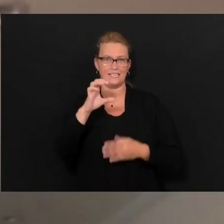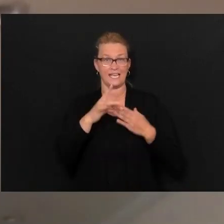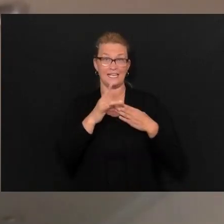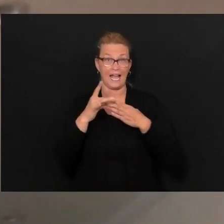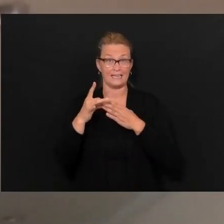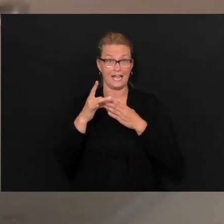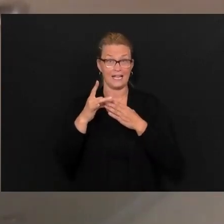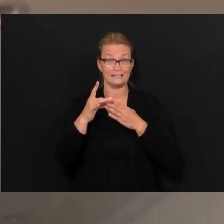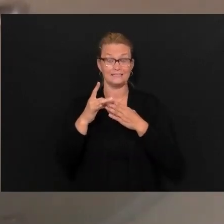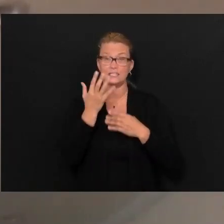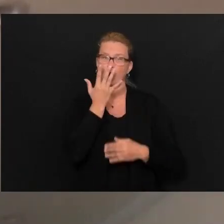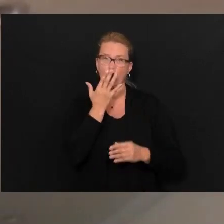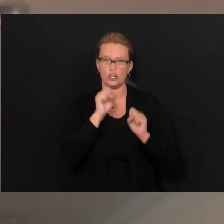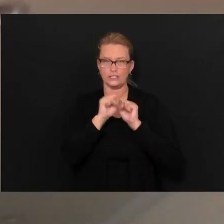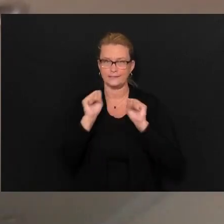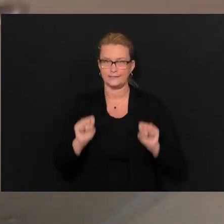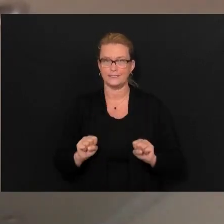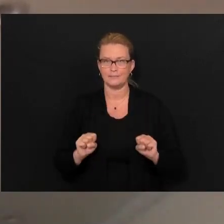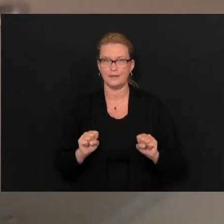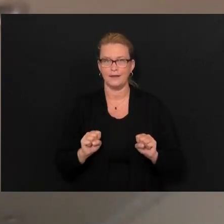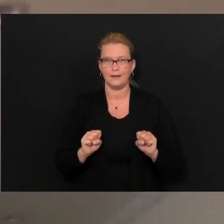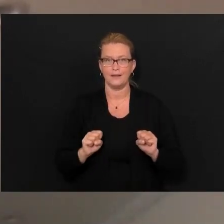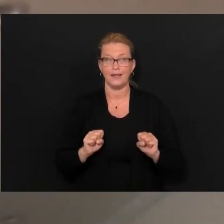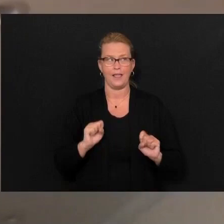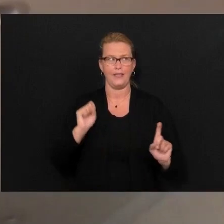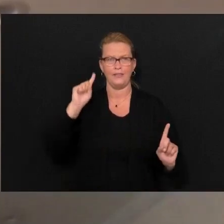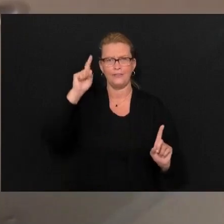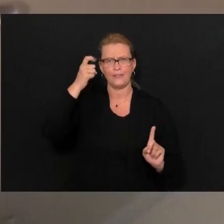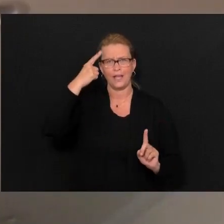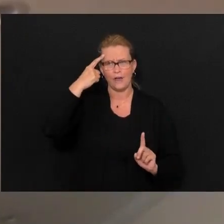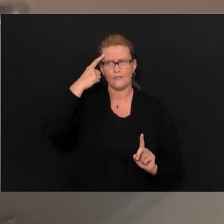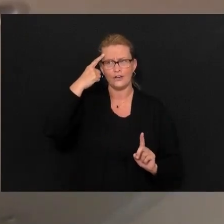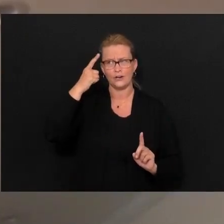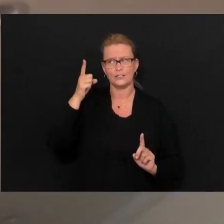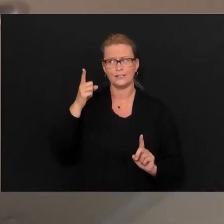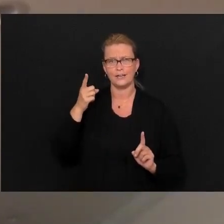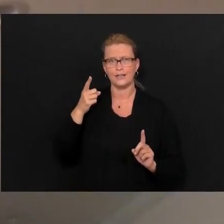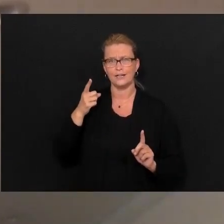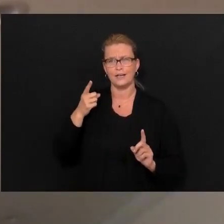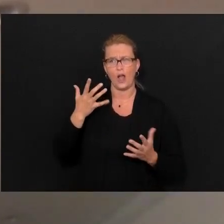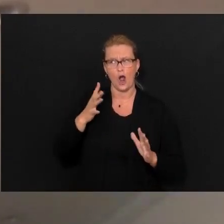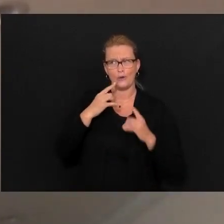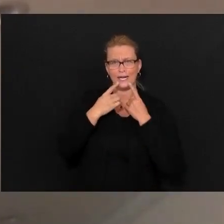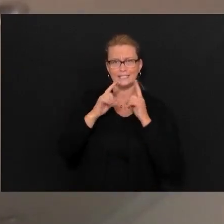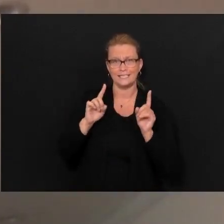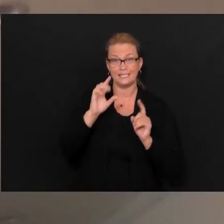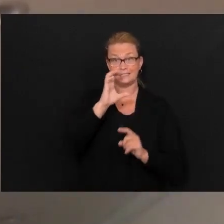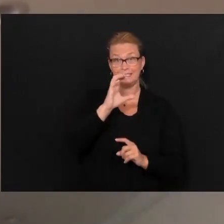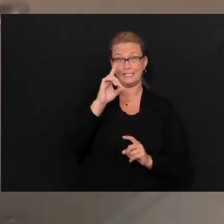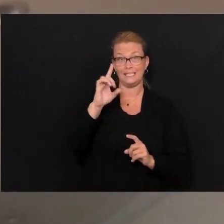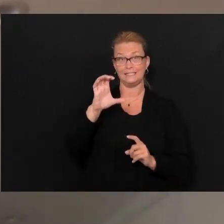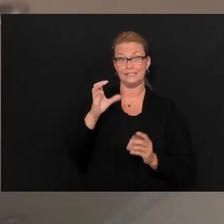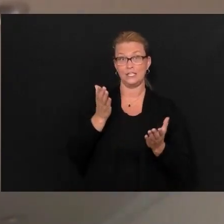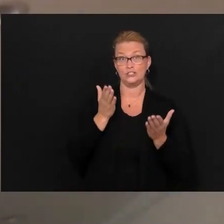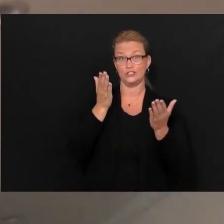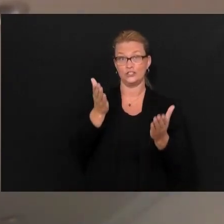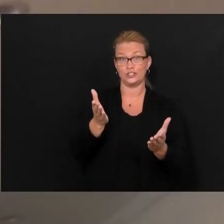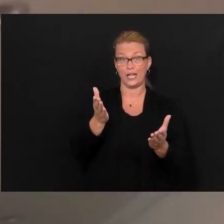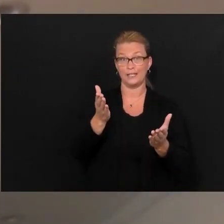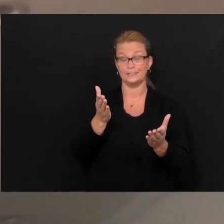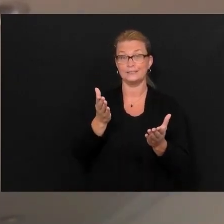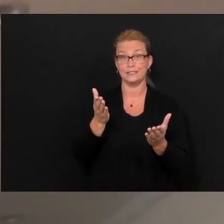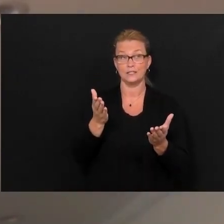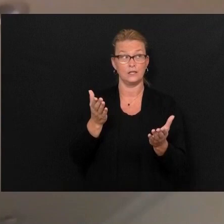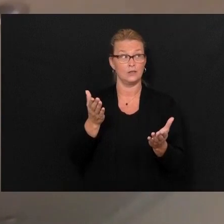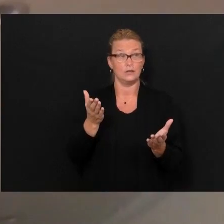really reinforce again what the governor said. So the CDC guidelines really do suggest, which is exactly what